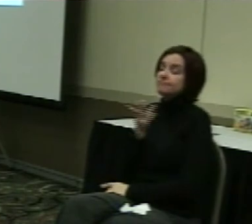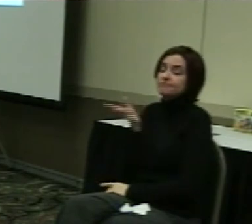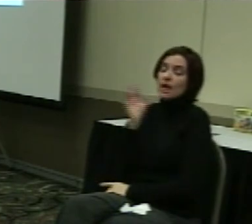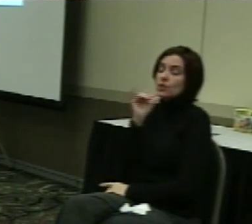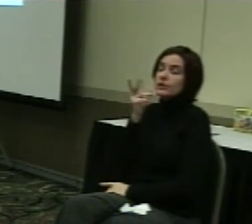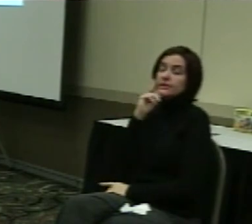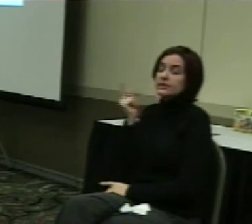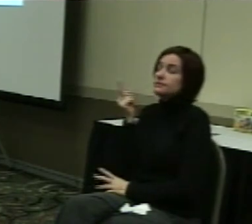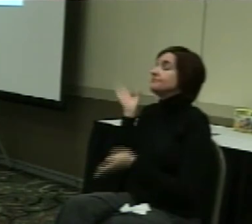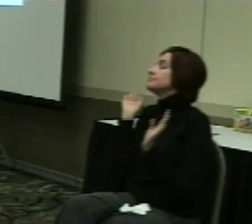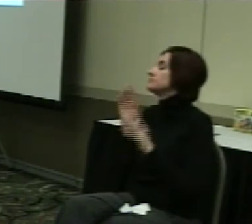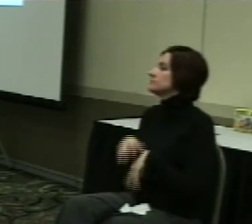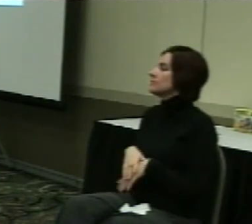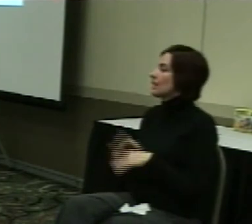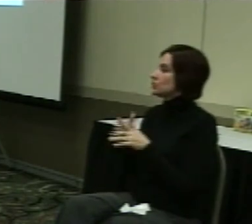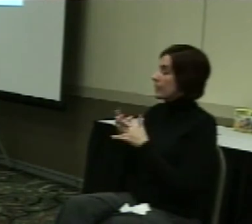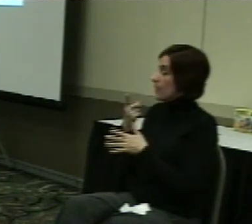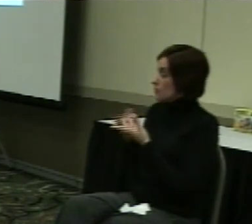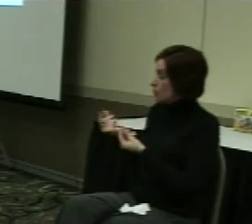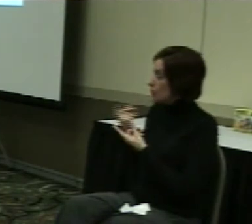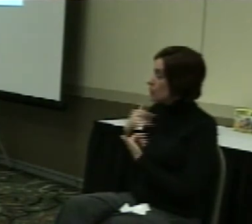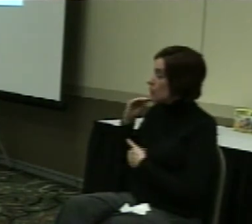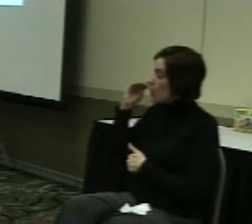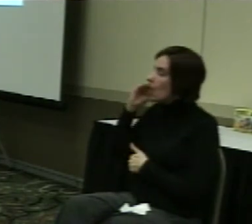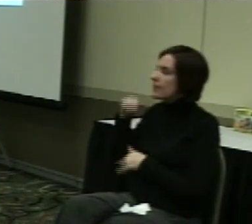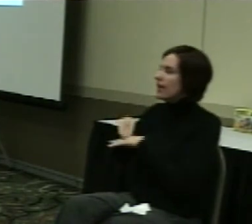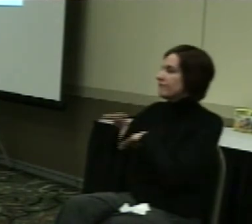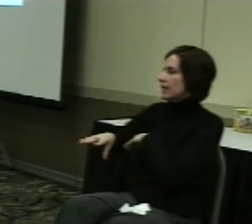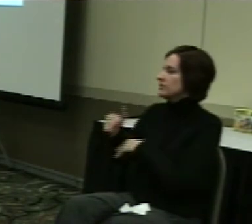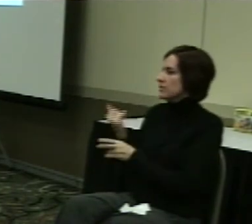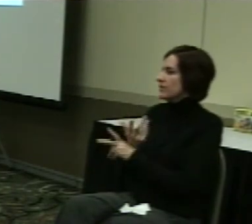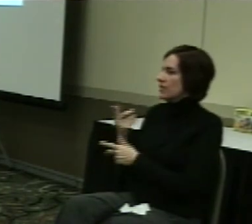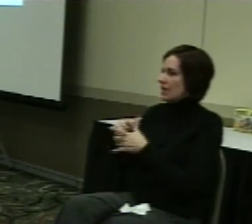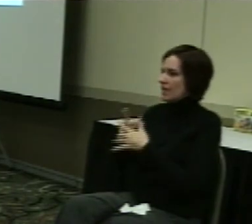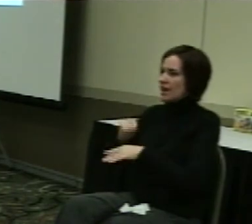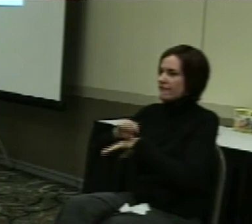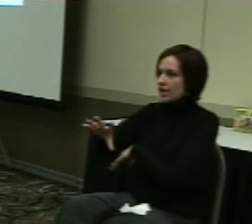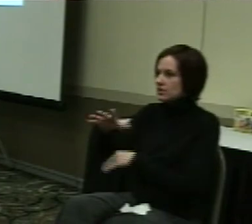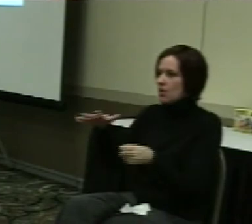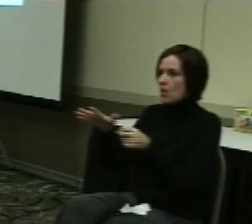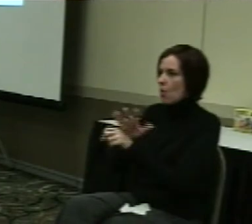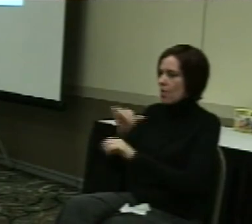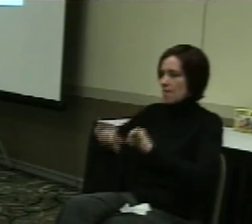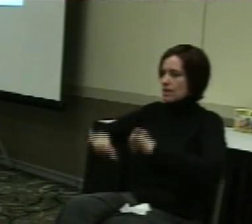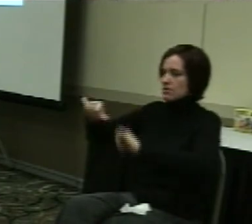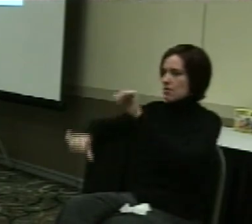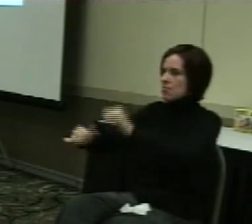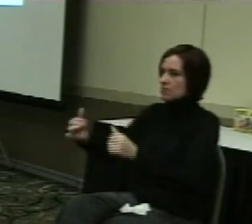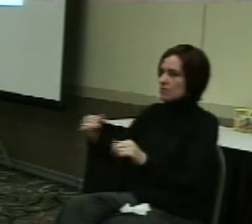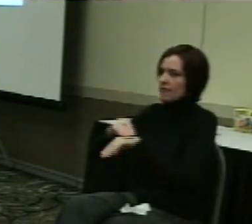that affects, you know, how what they do at home, it affects so much of the whole puzzle.